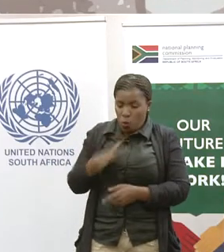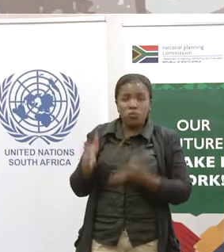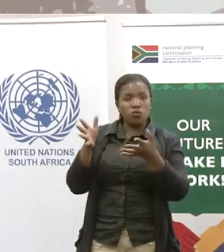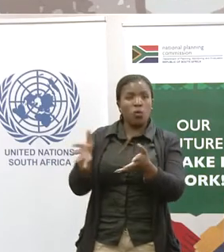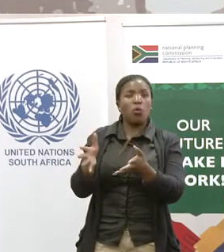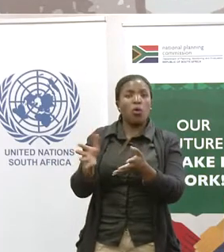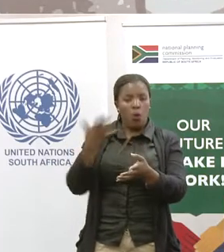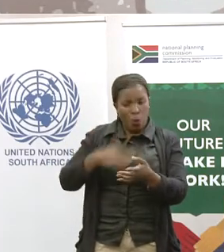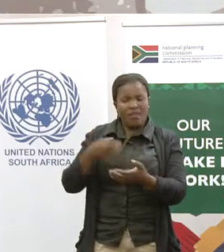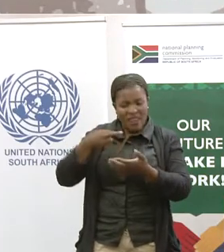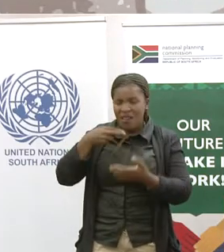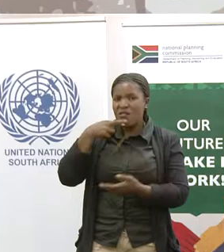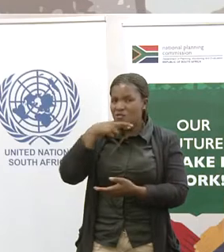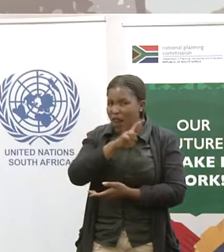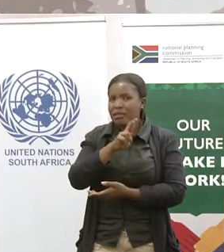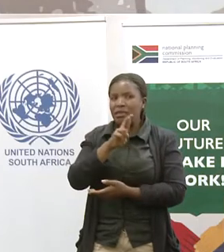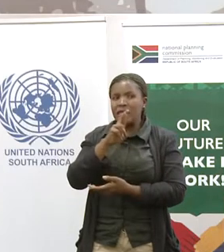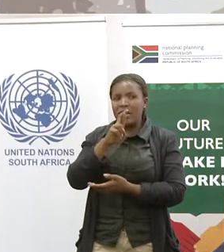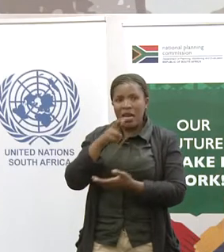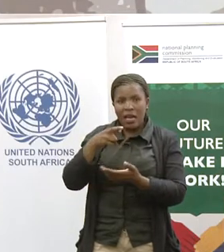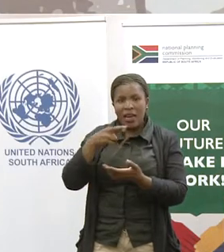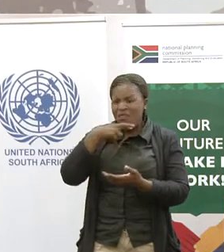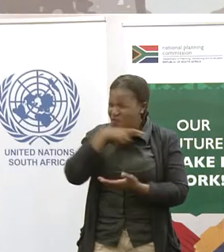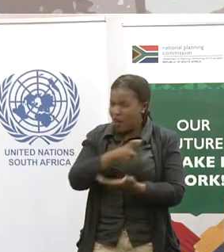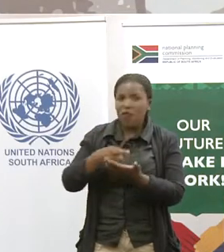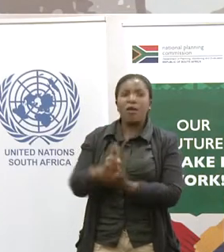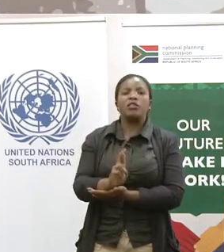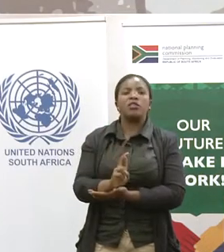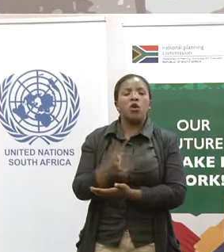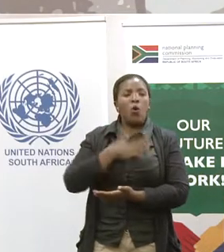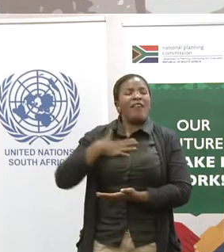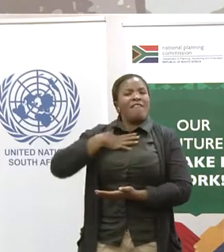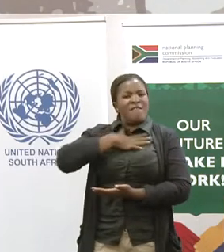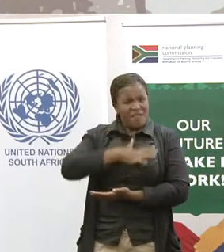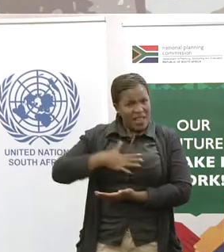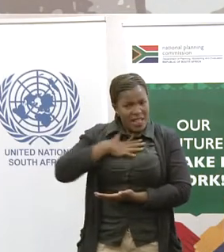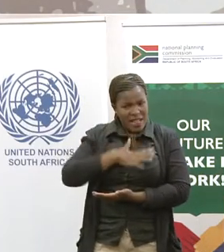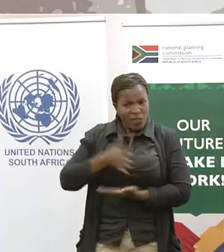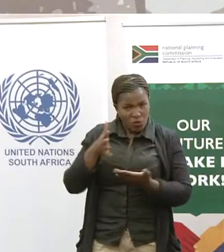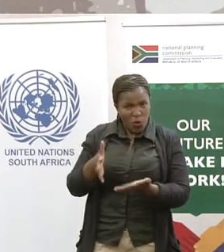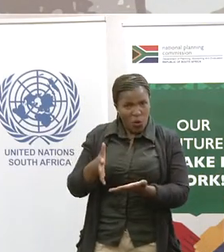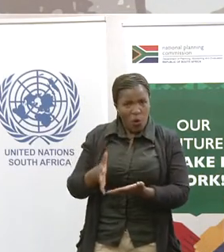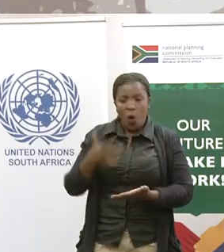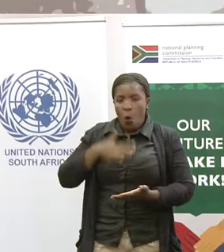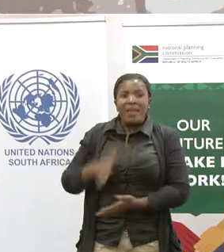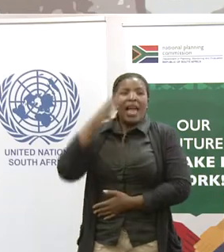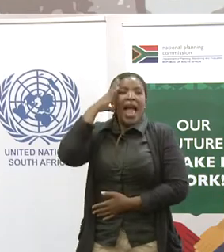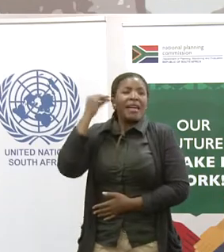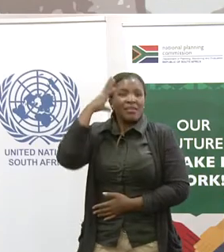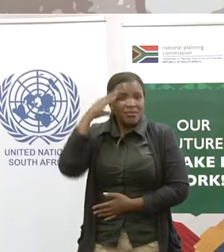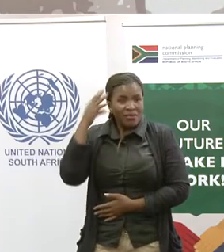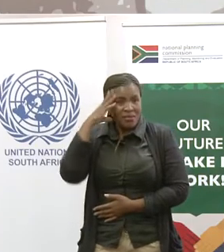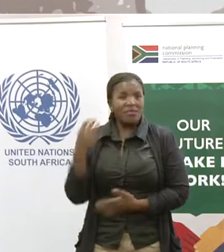wanted real rights. Rights that we can feel, rights that we can touch, rights that we can experience,